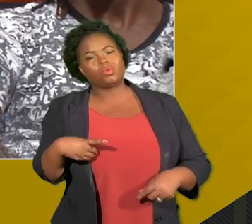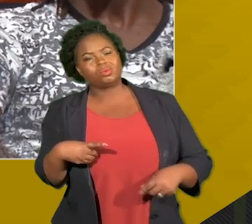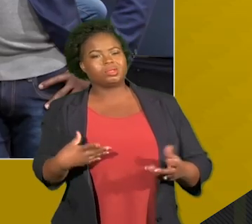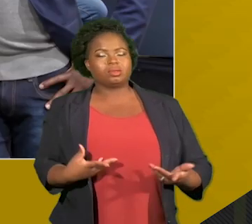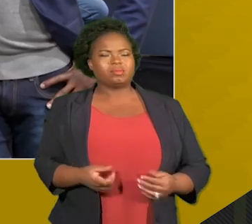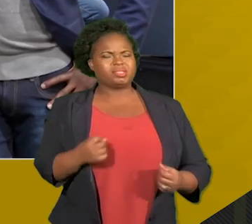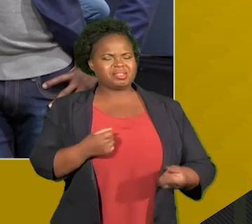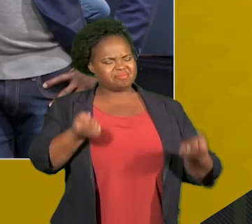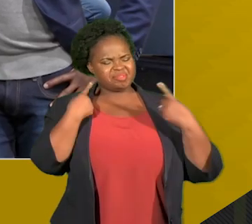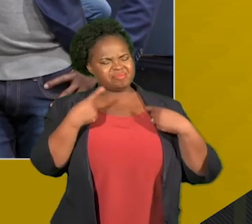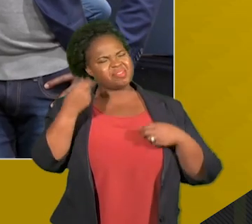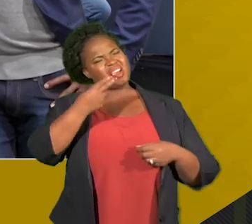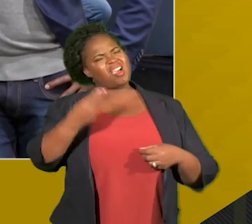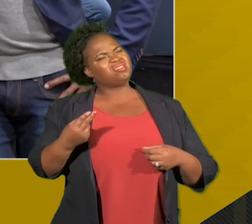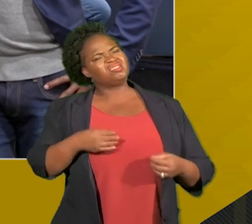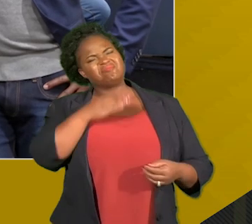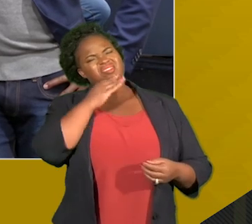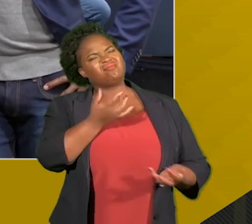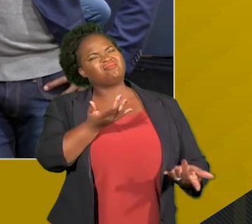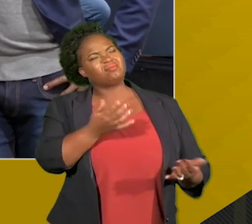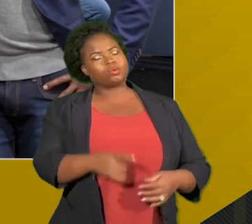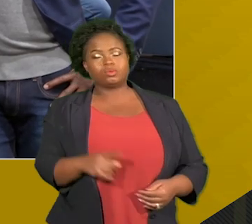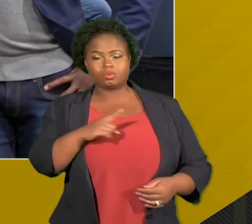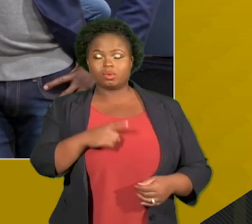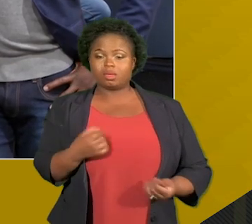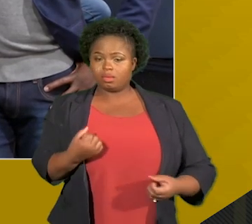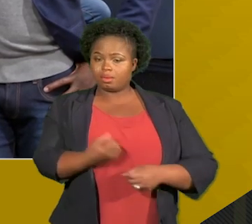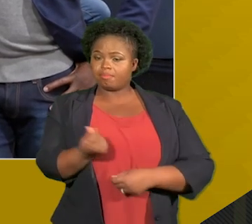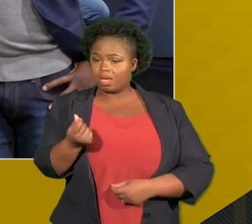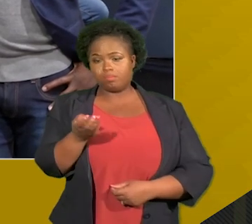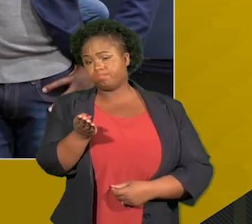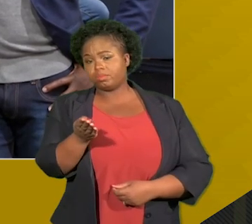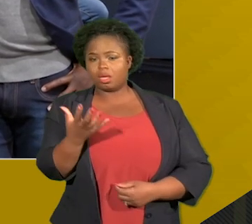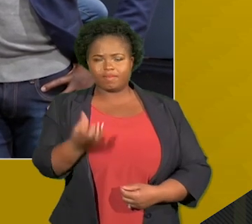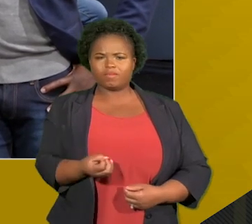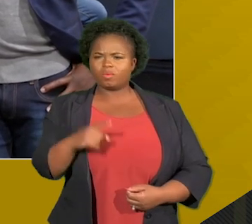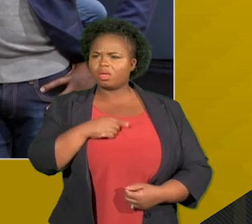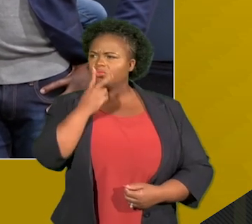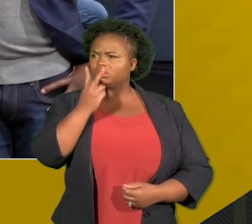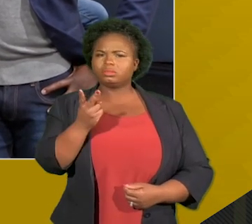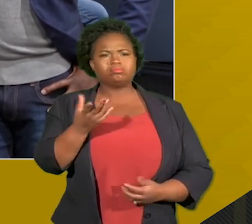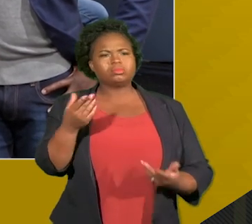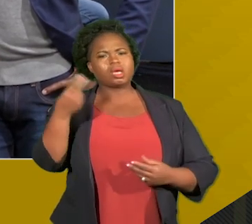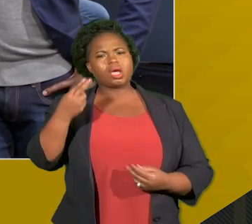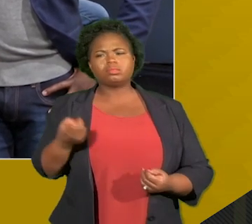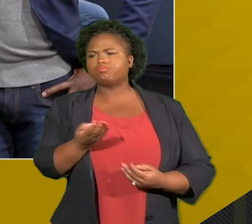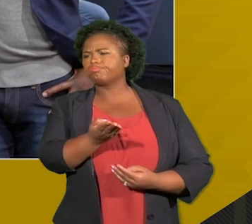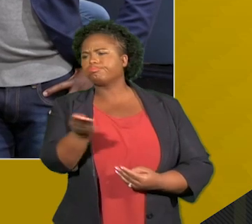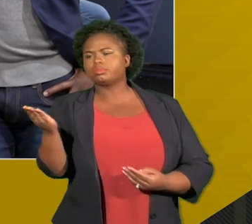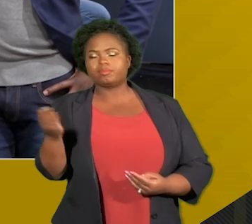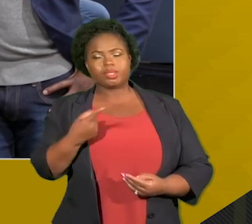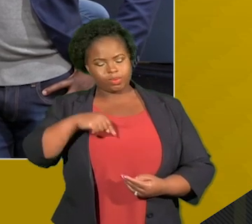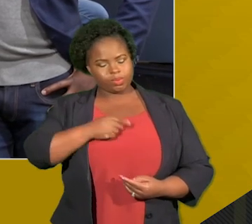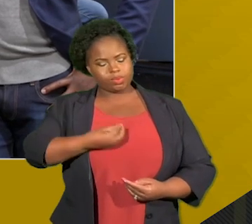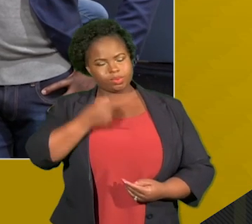is a living ka mo art. So no rushe ba dilo tse dintsi ke art, everywhere ke art. So bona they don't understand. Rona youth ke